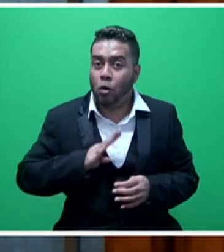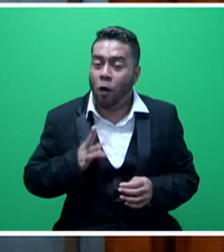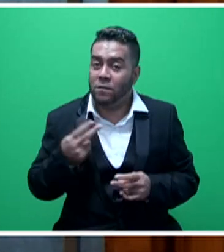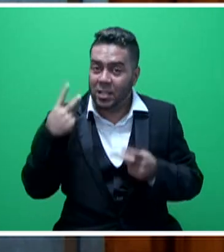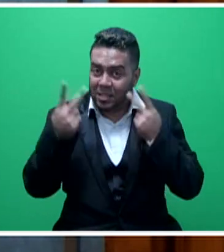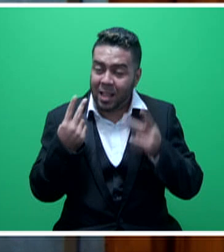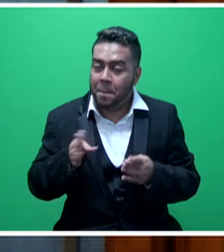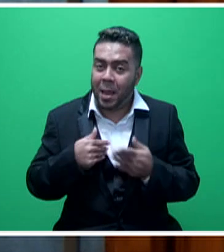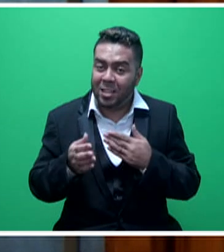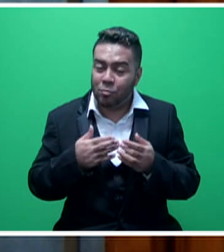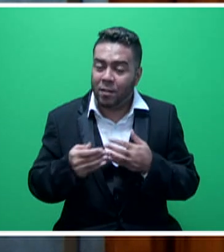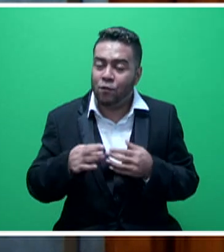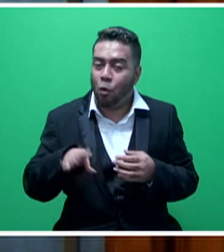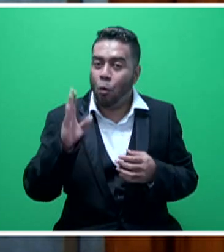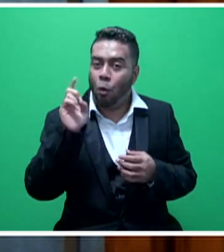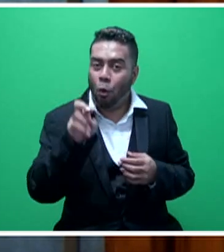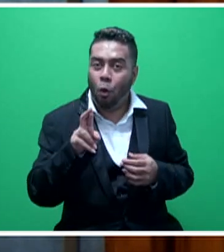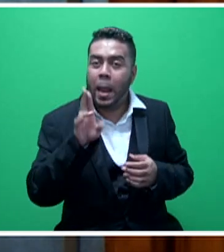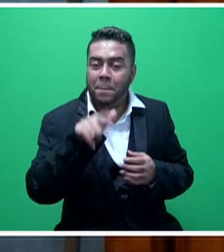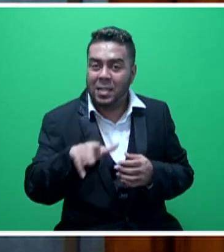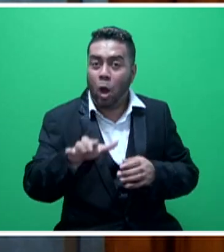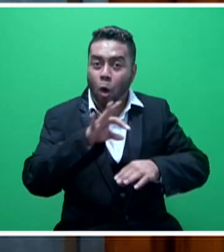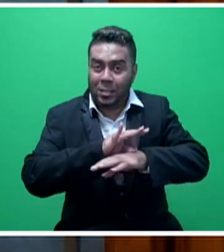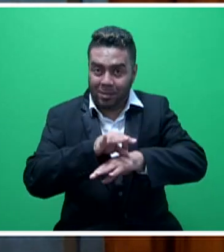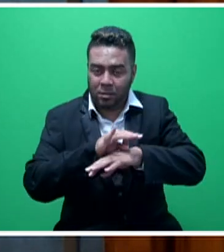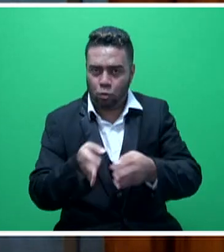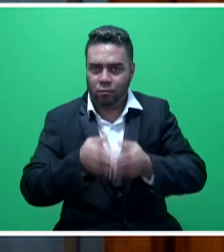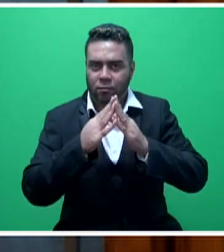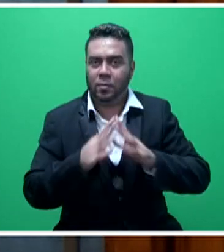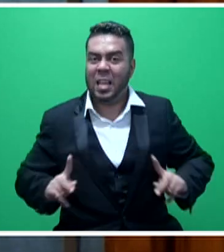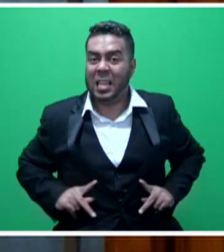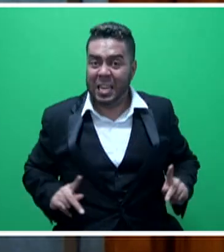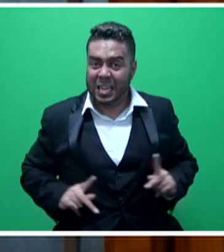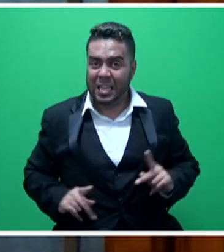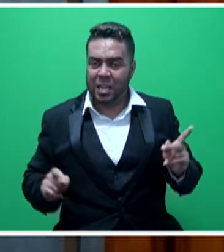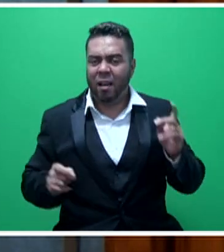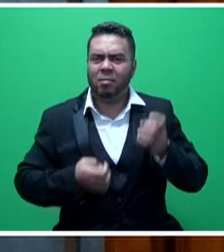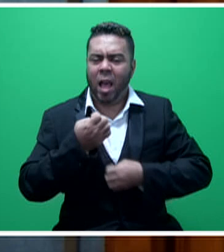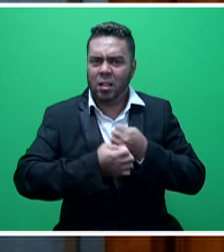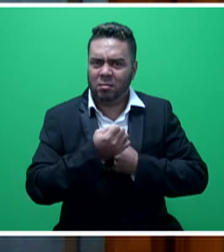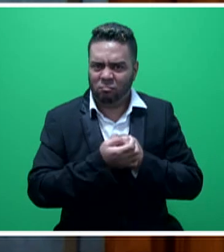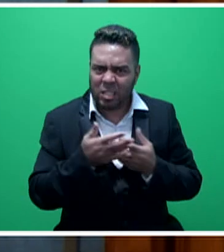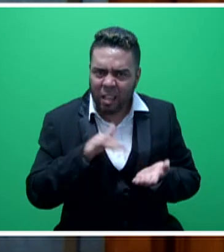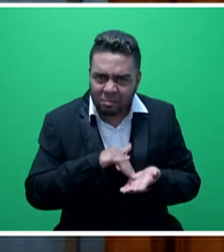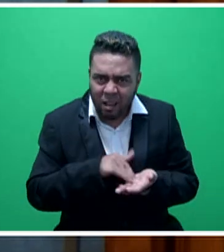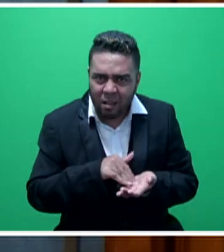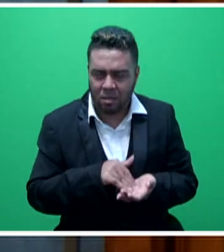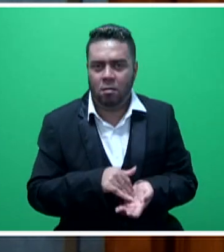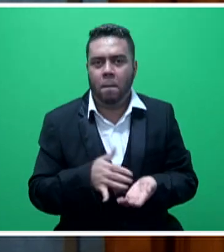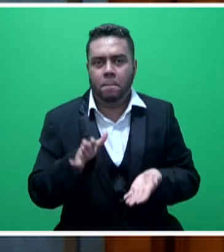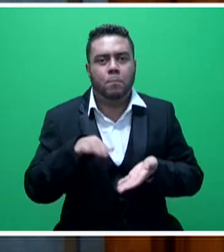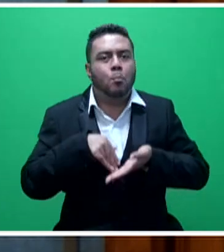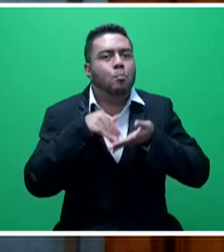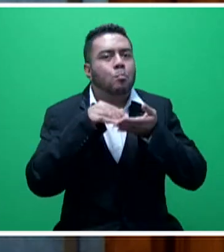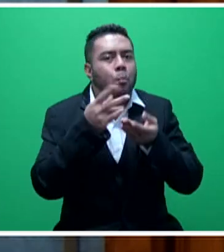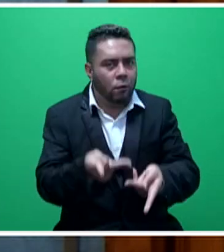Labasa Hospital to set up the Kidney Dialysis Center in 2014 that provides hemodialysis for acute and